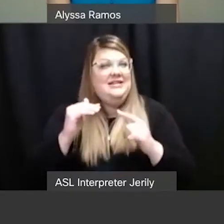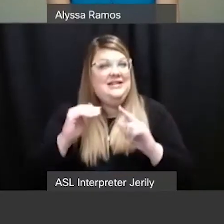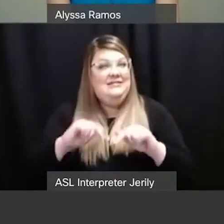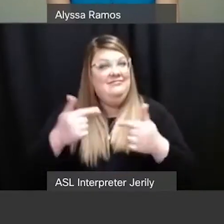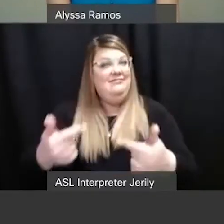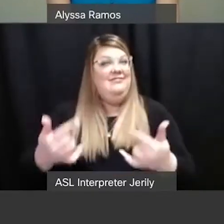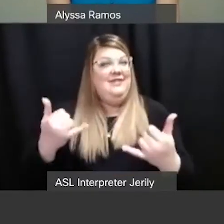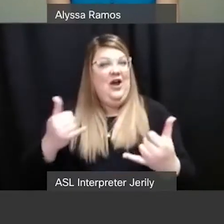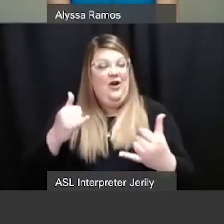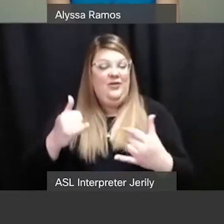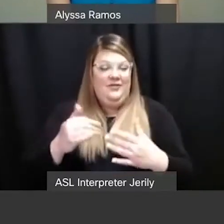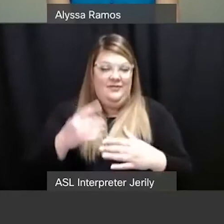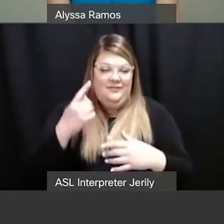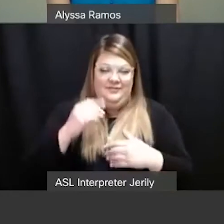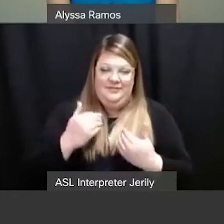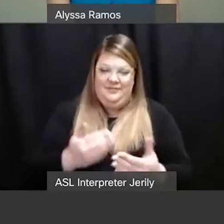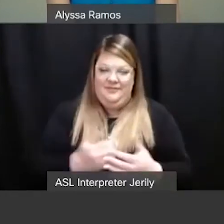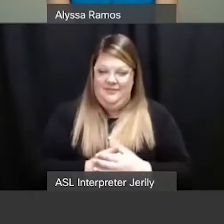yours.